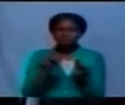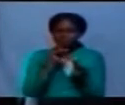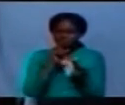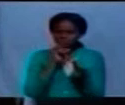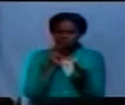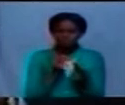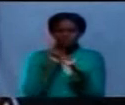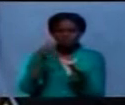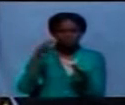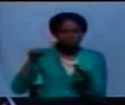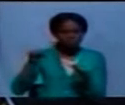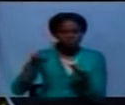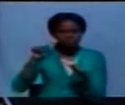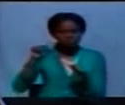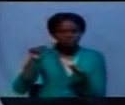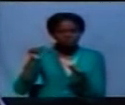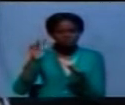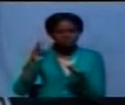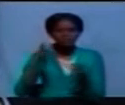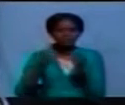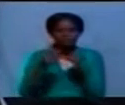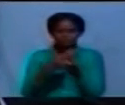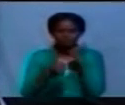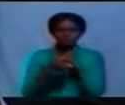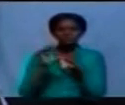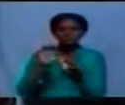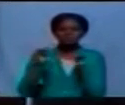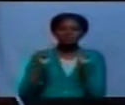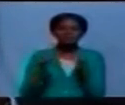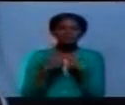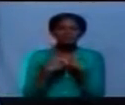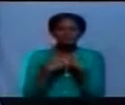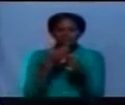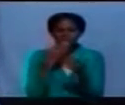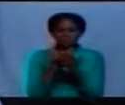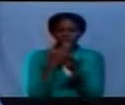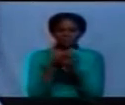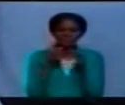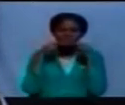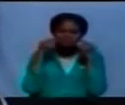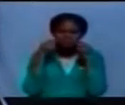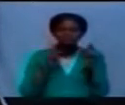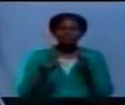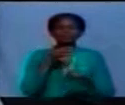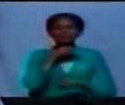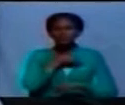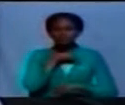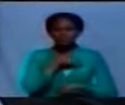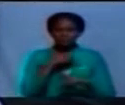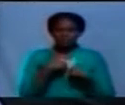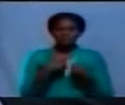go into the first quarter of 2017, maybe the banking sector would have put a smile on people's pockets by reducing interest